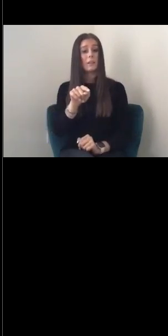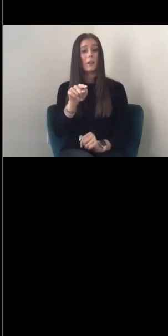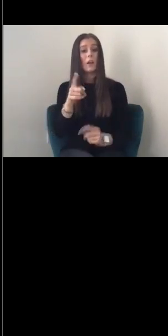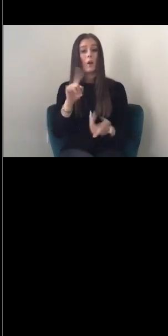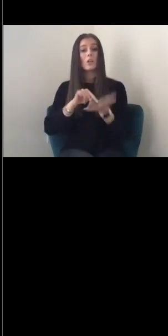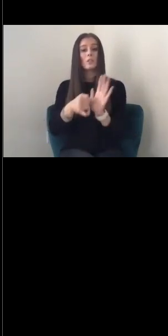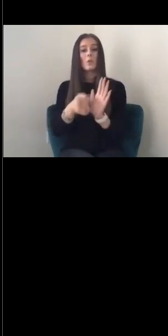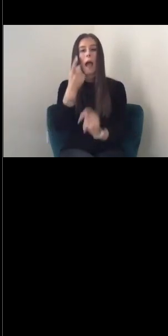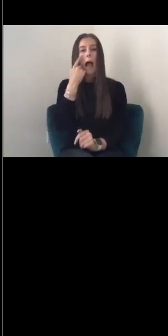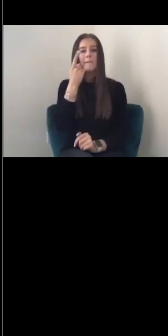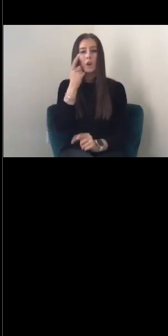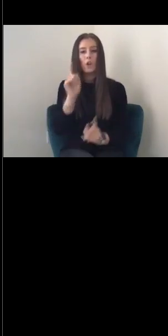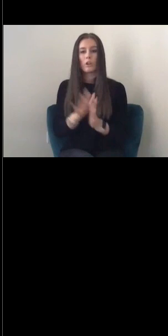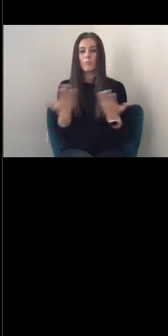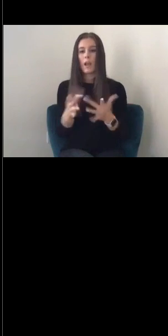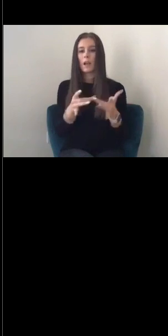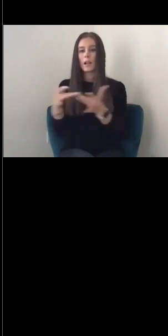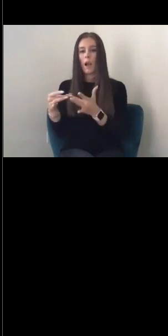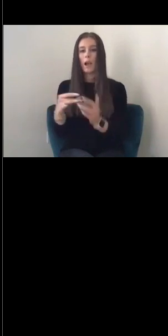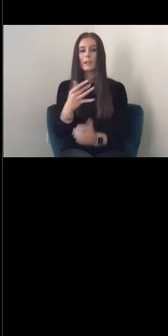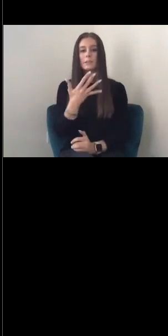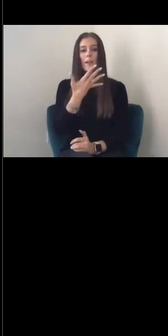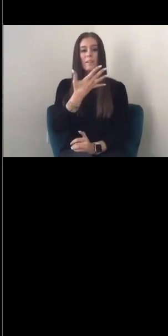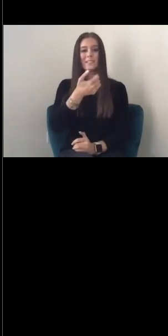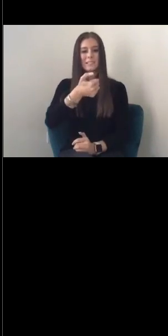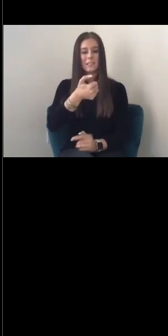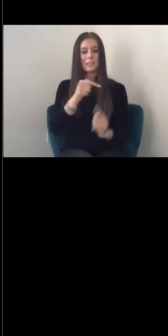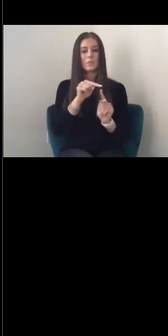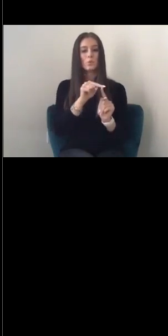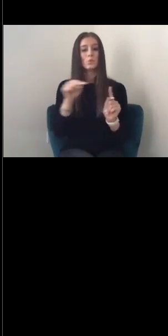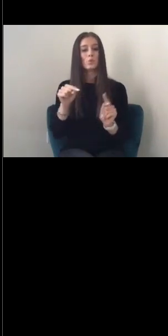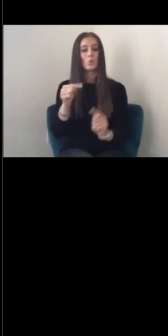pages 56 to 57 and